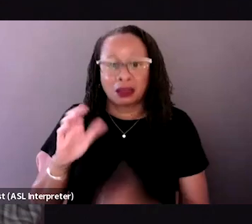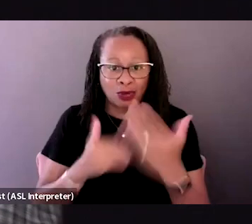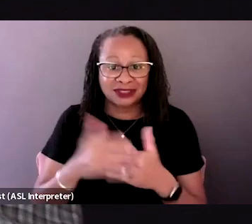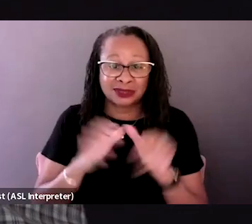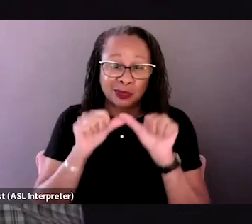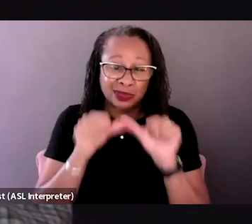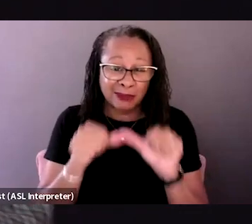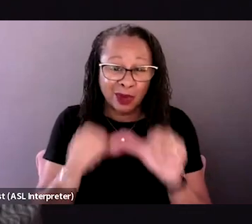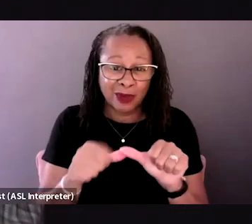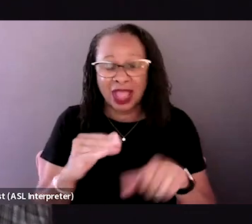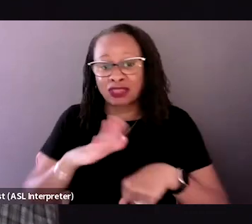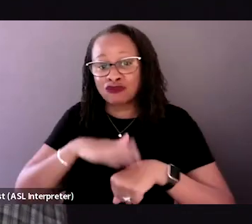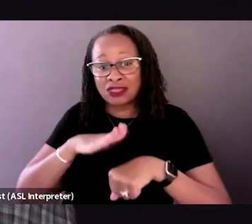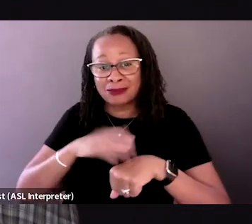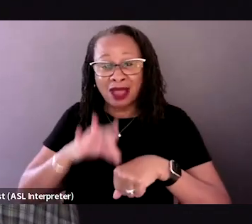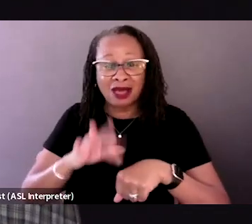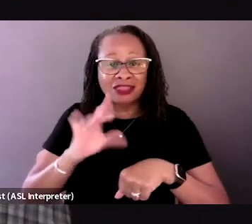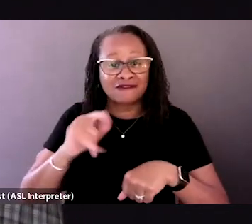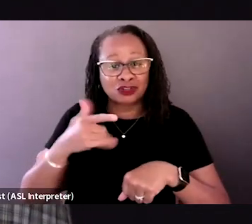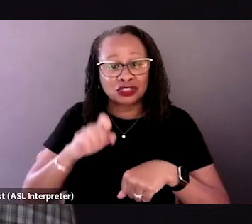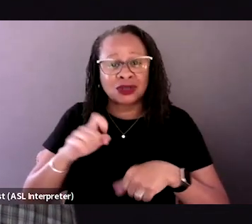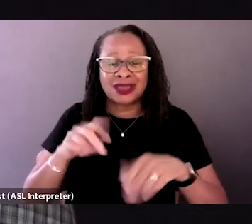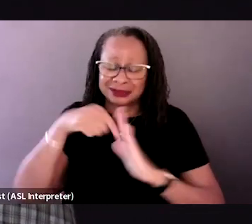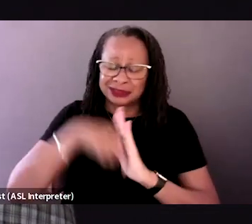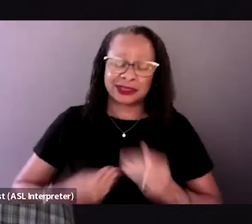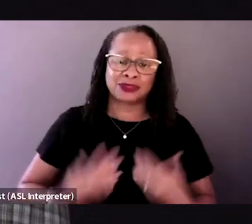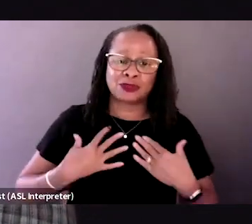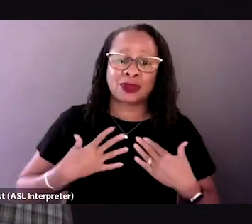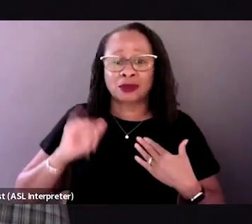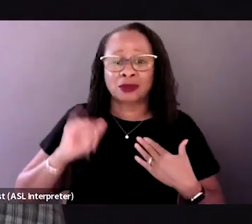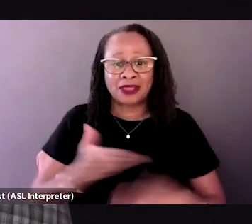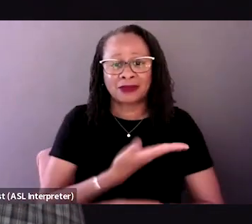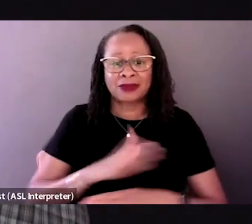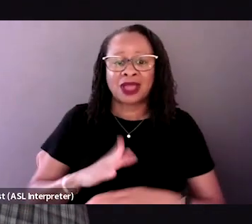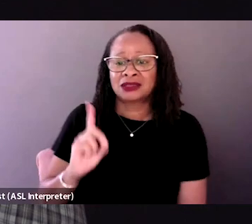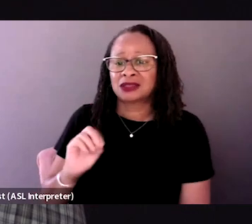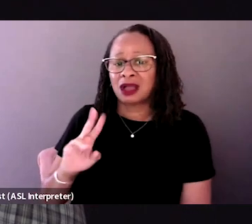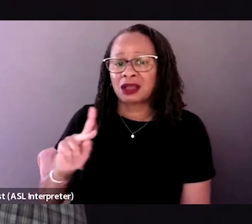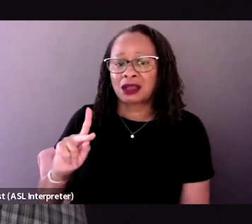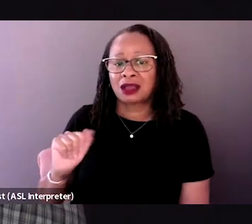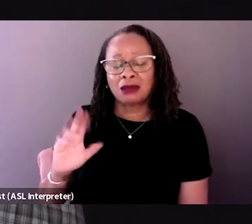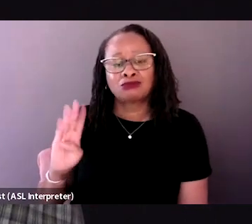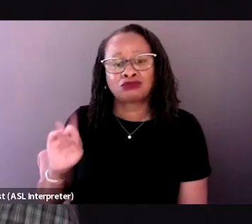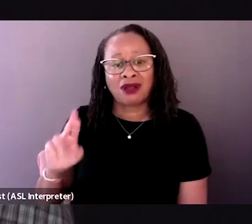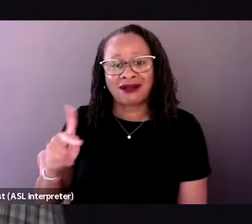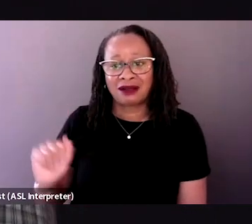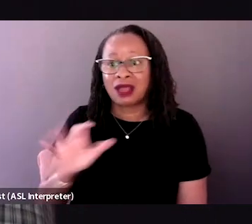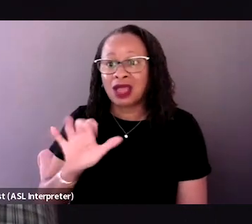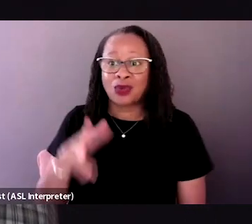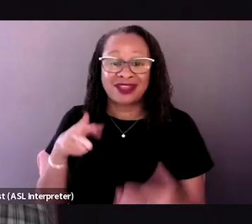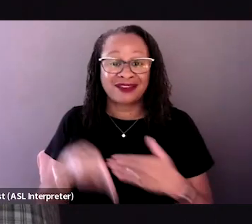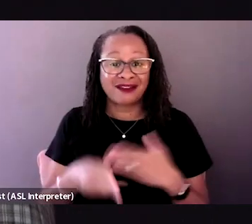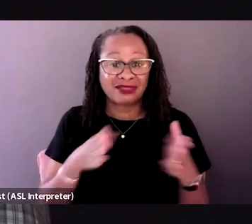kept going, and the rhythm of the footage was really deeply inspired, to be very frank, by the music of Daka Braka. This was an early